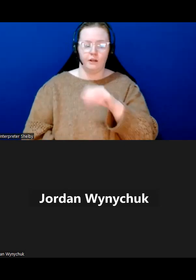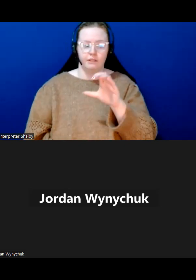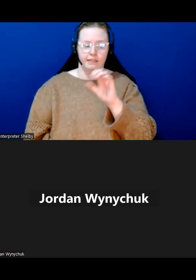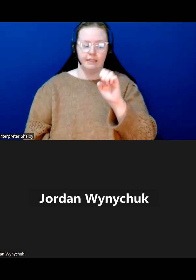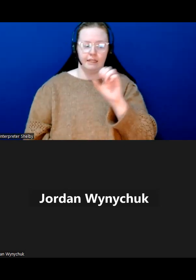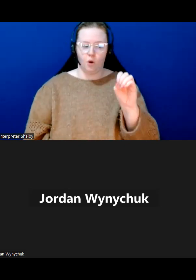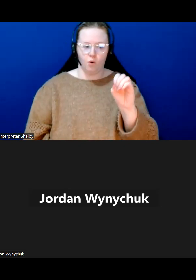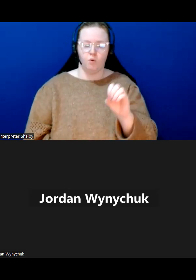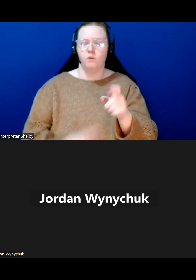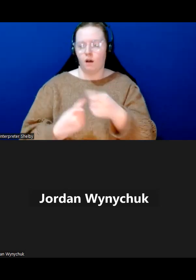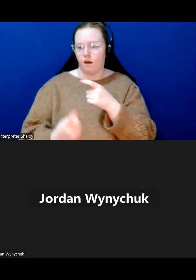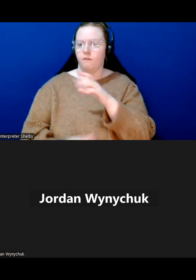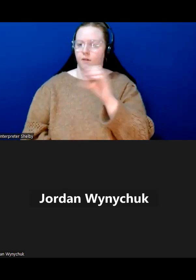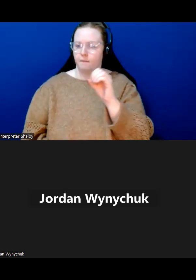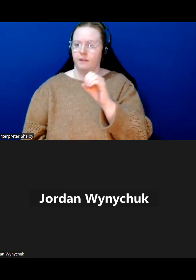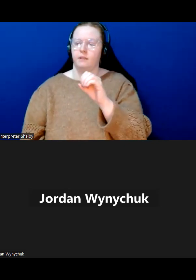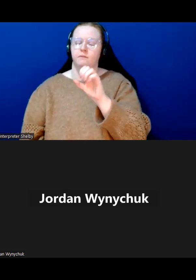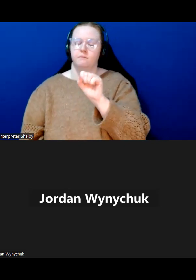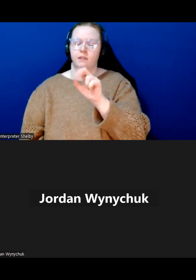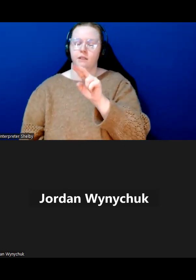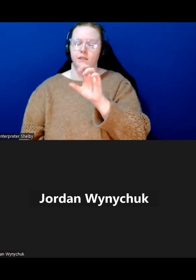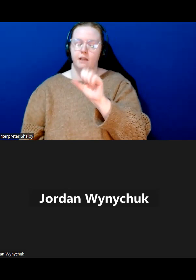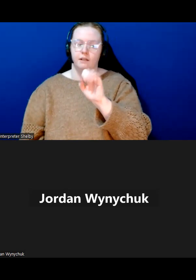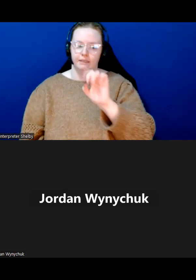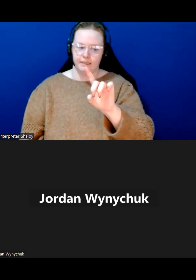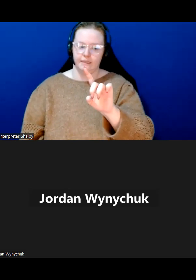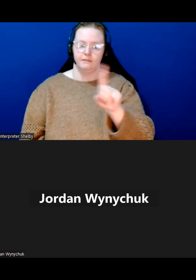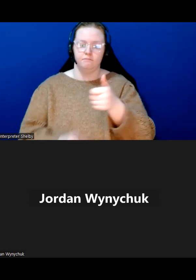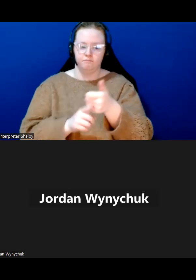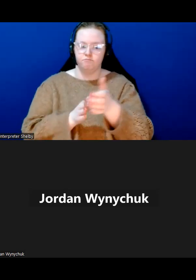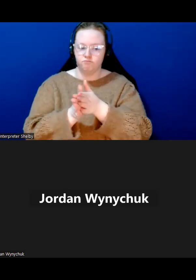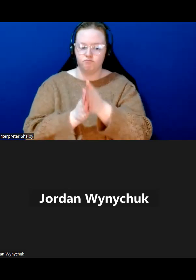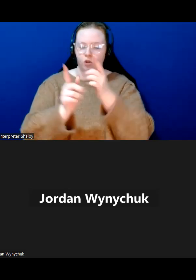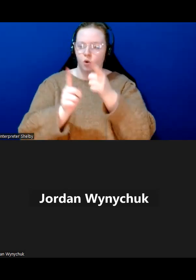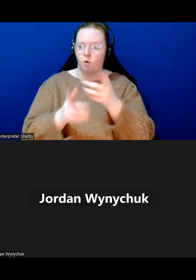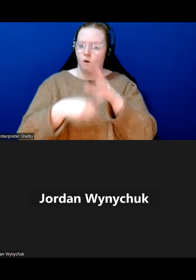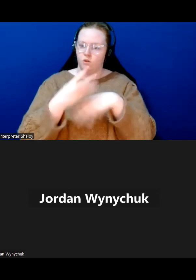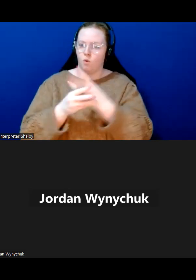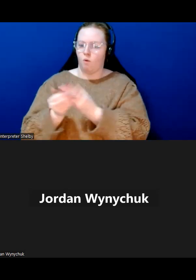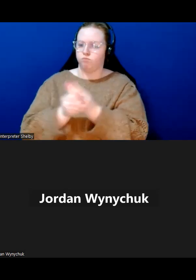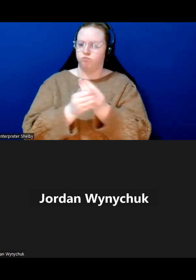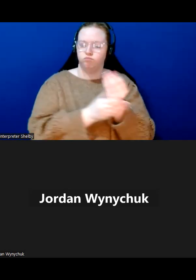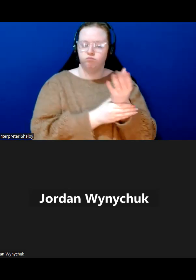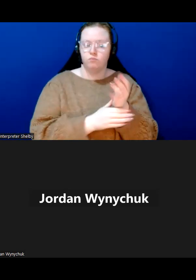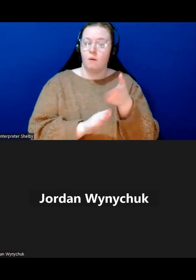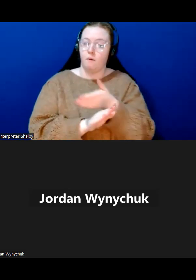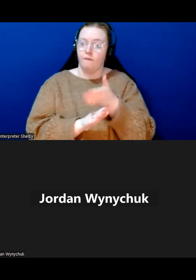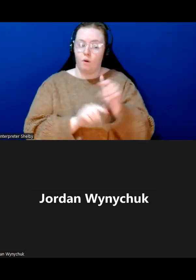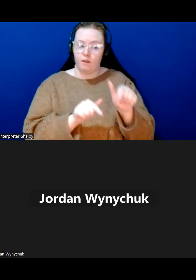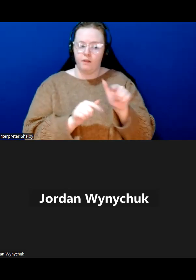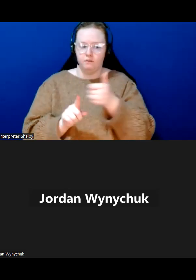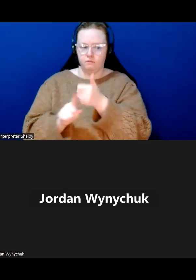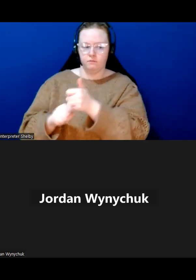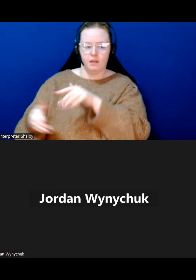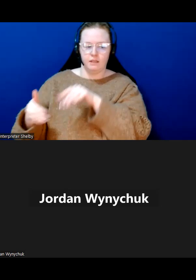social enterprise that is on a mission to help the world grow. Previous to this, she completed the Commerce program at Memorial.